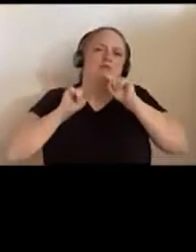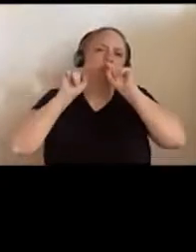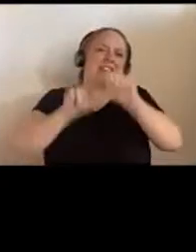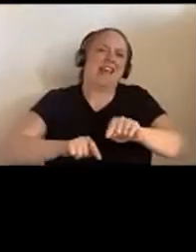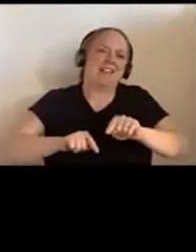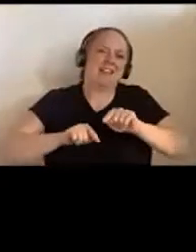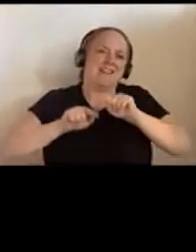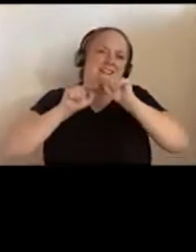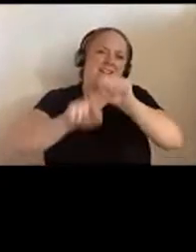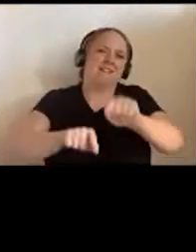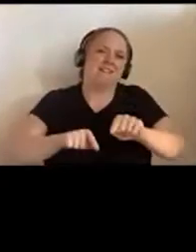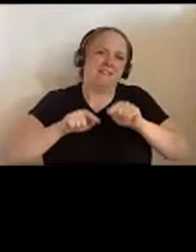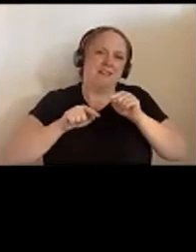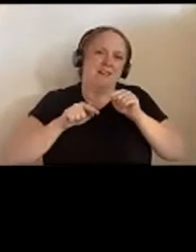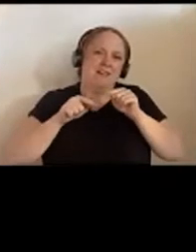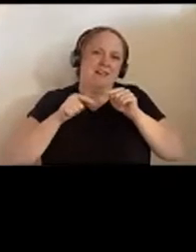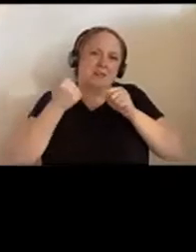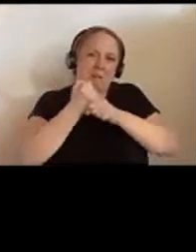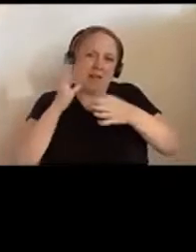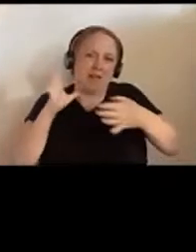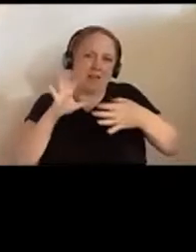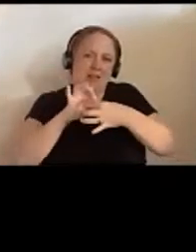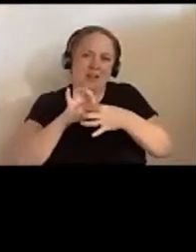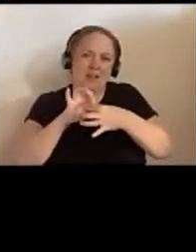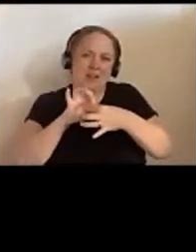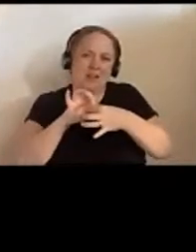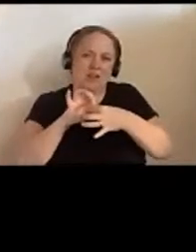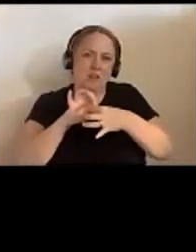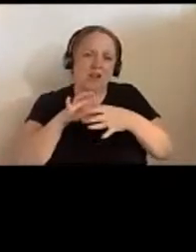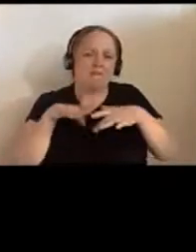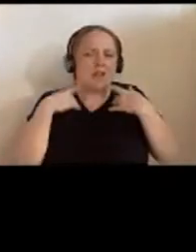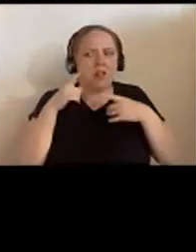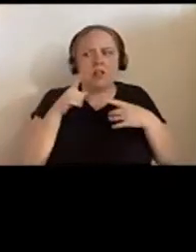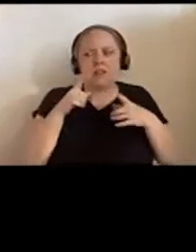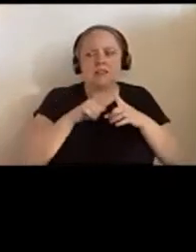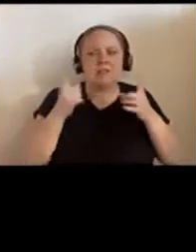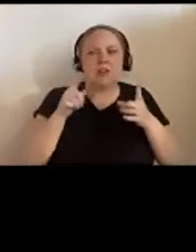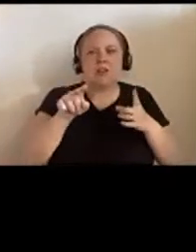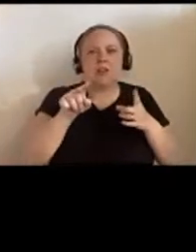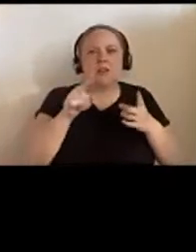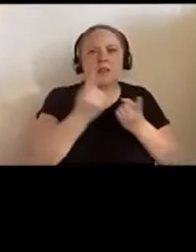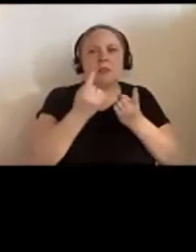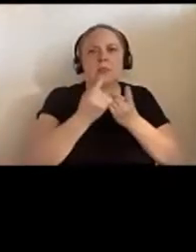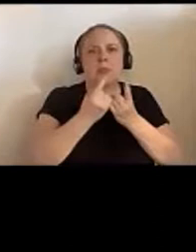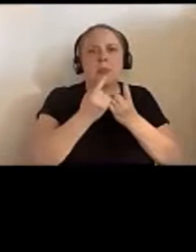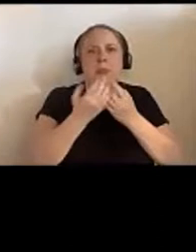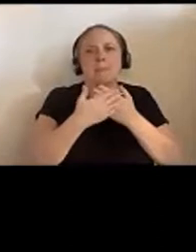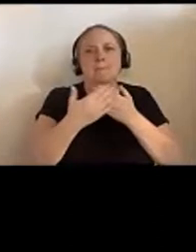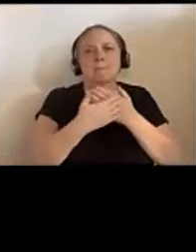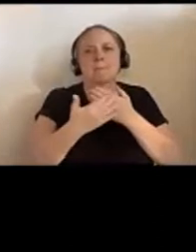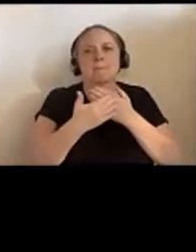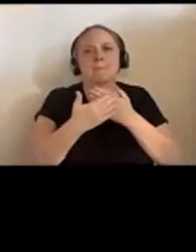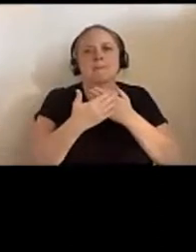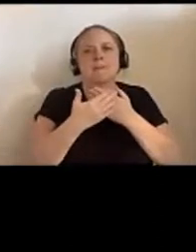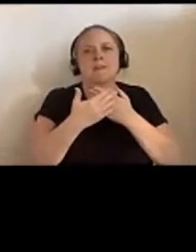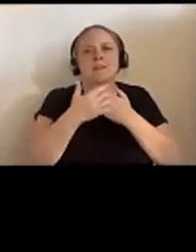in order to make this connection. I feel that what you're doing is something that's so much more of a kind of